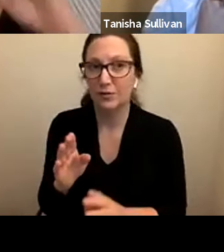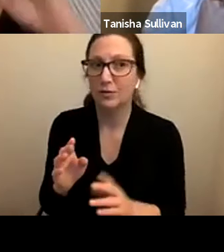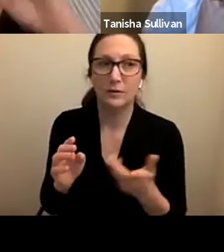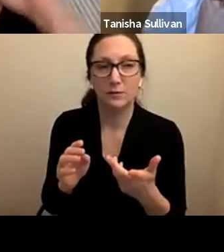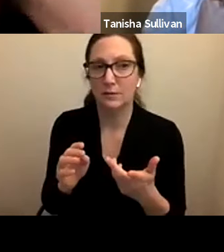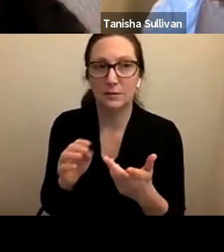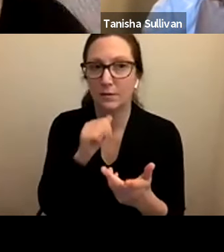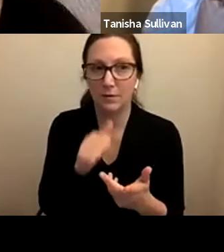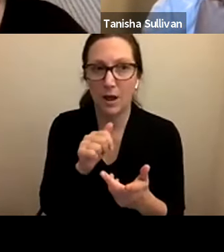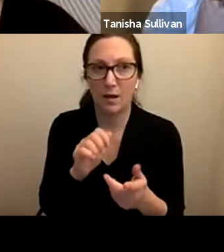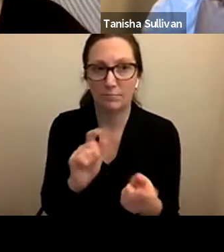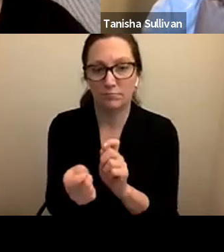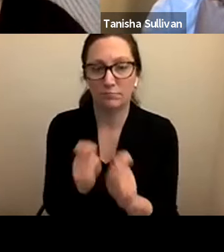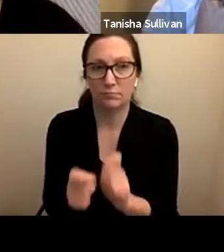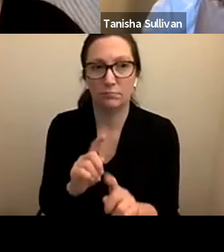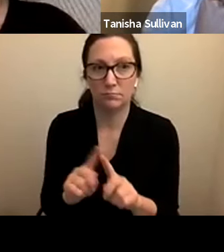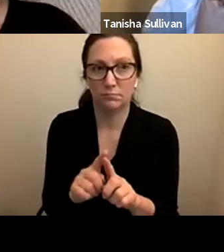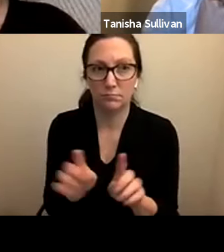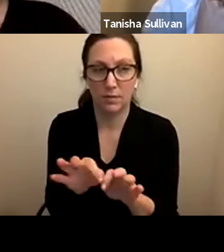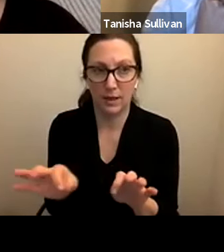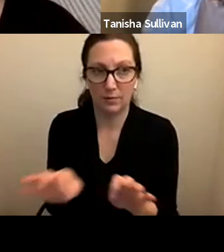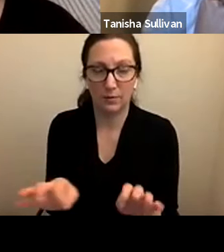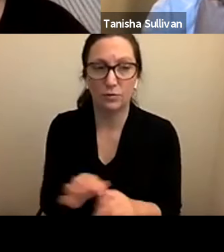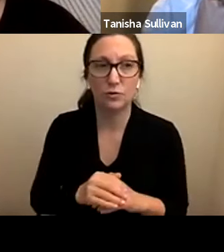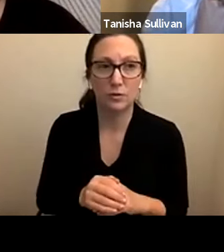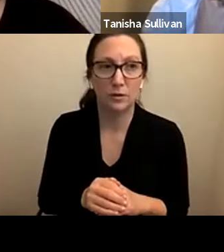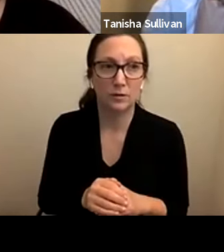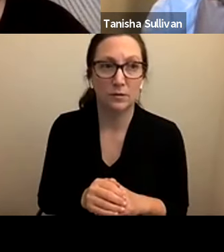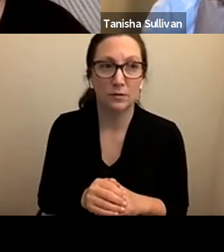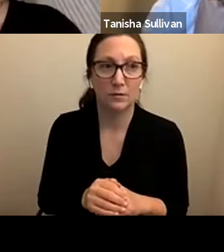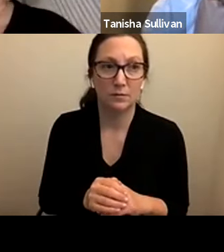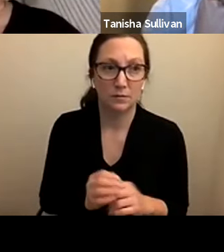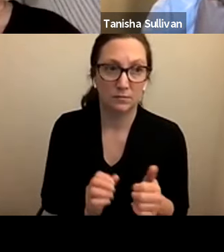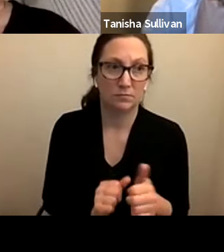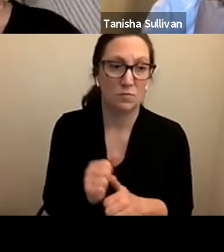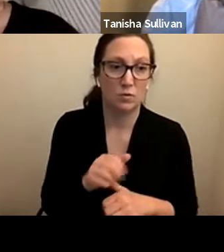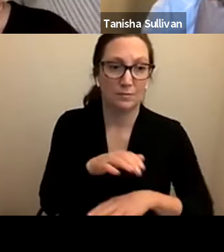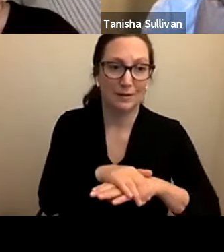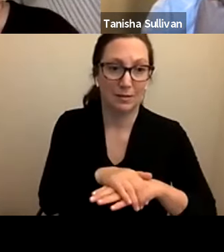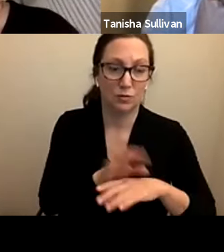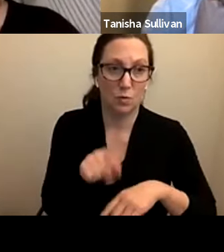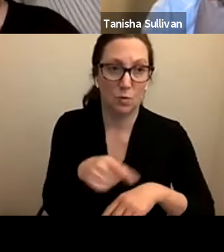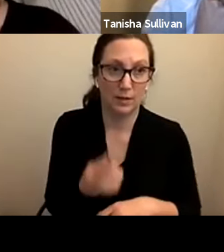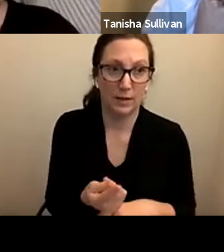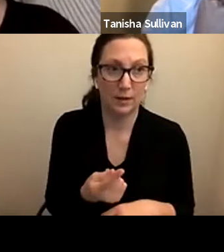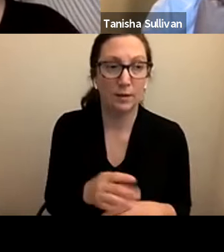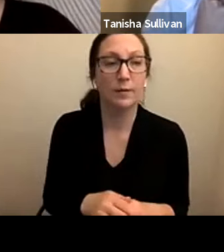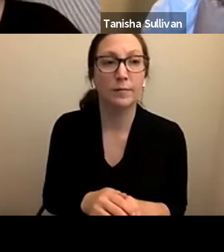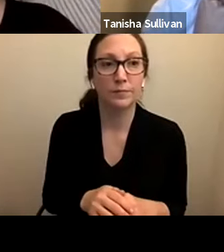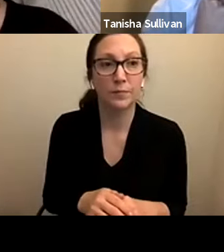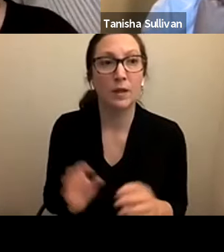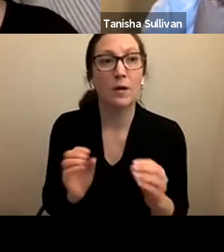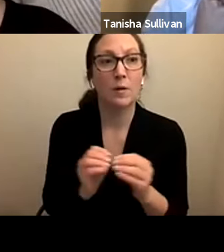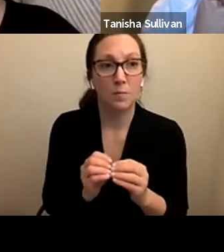the video, as far as I realized, is only in English. There are more people watching the